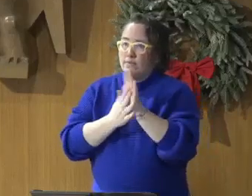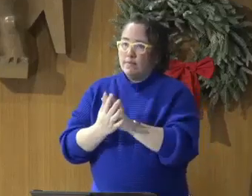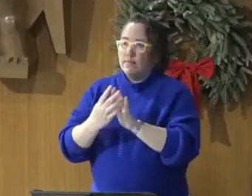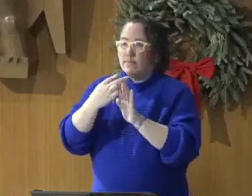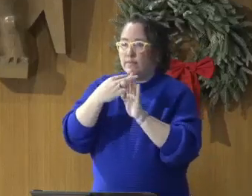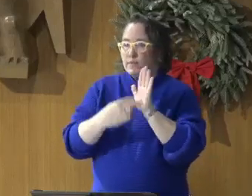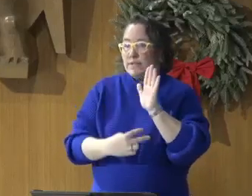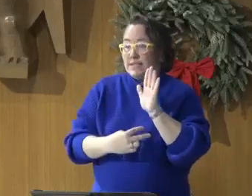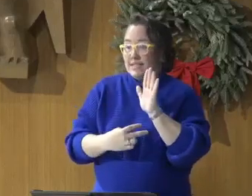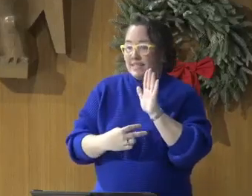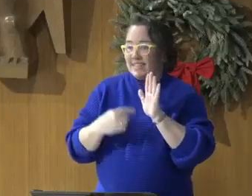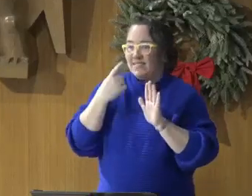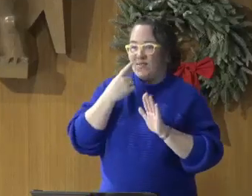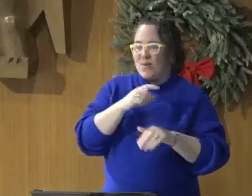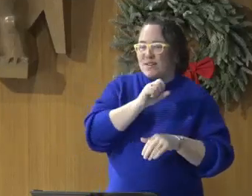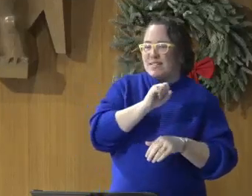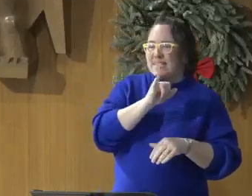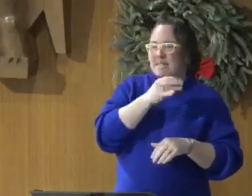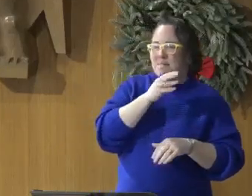Simeon in today's reading.